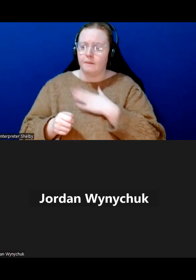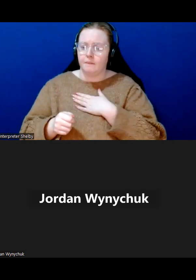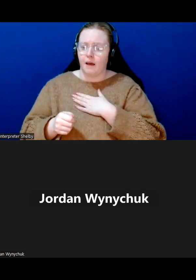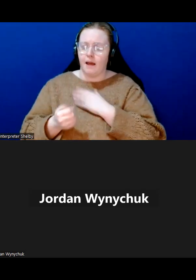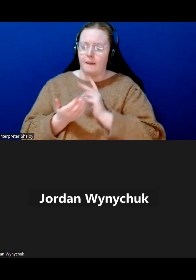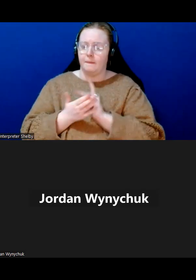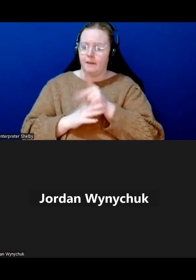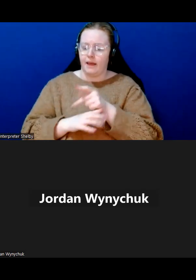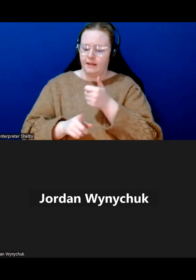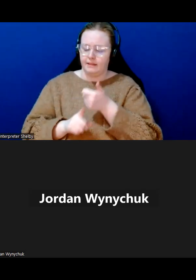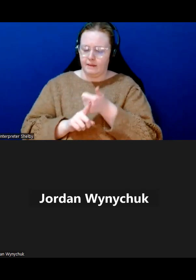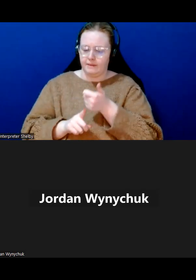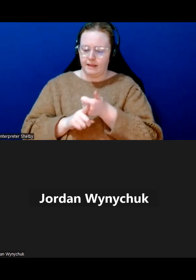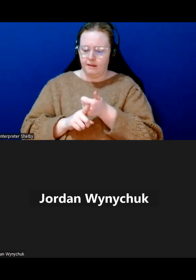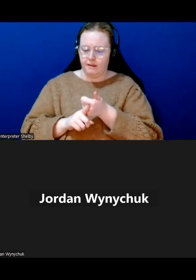went